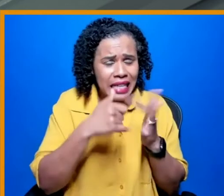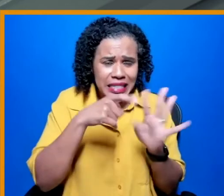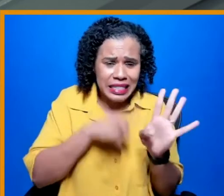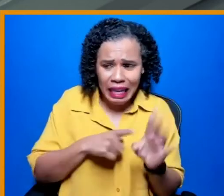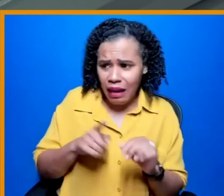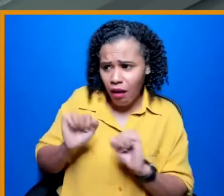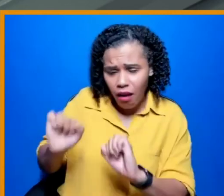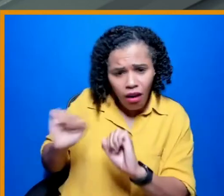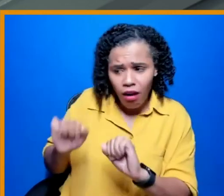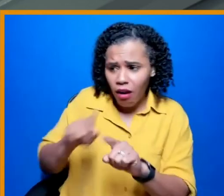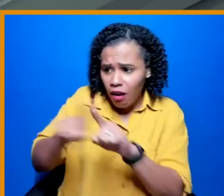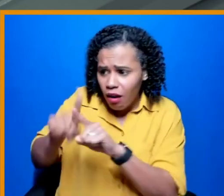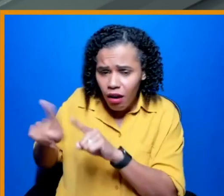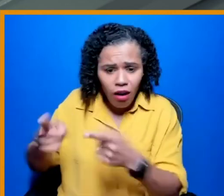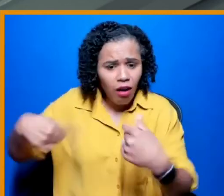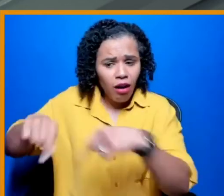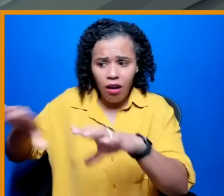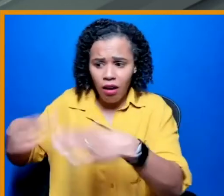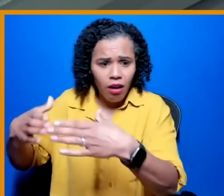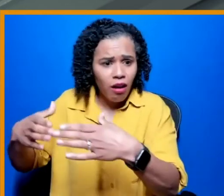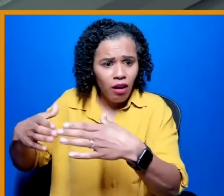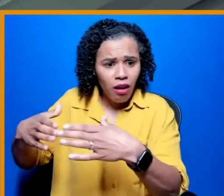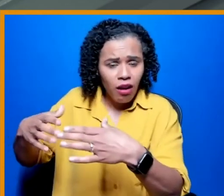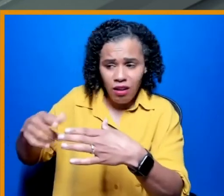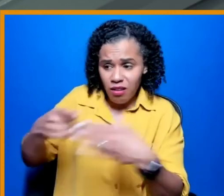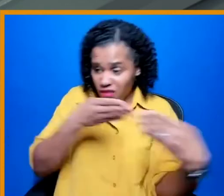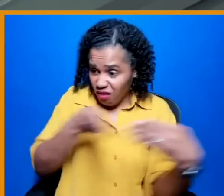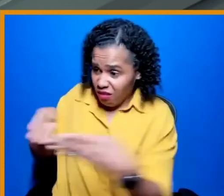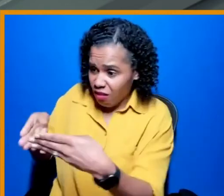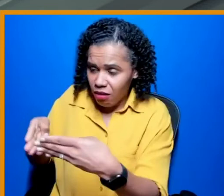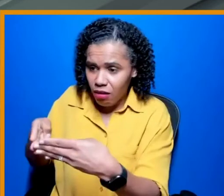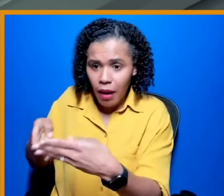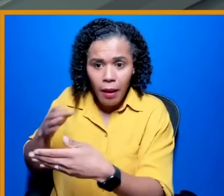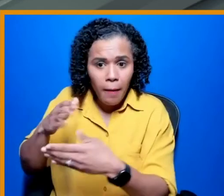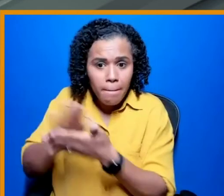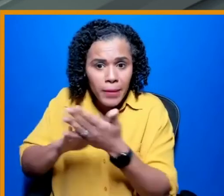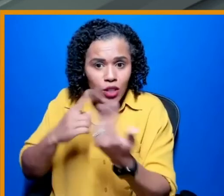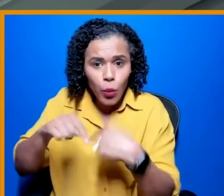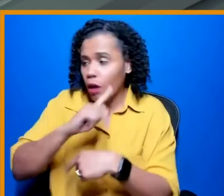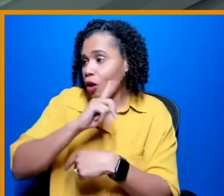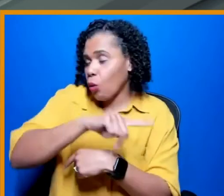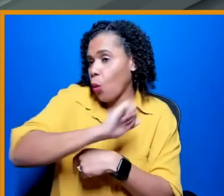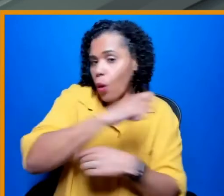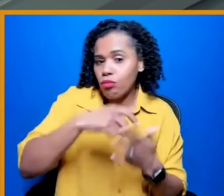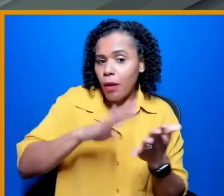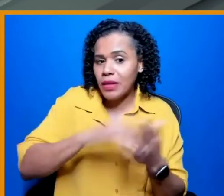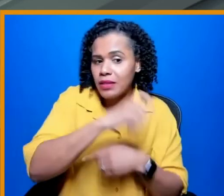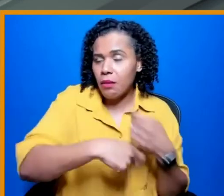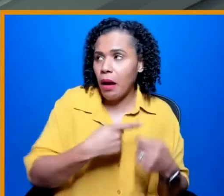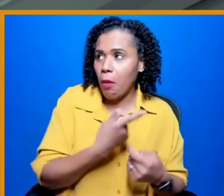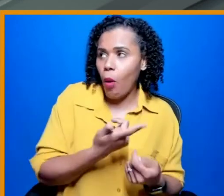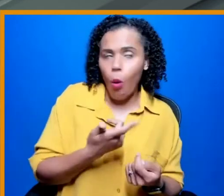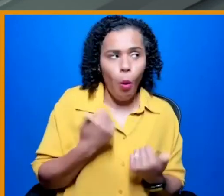lever used to get this disgraced and disgraceful Prime Minister off the hook. So the issue of